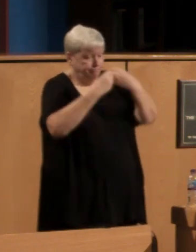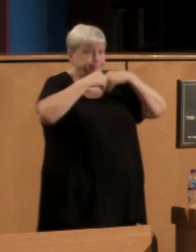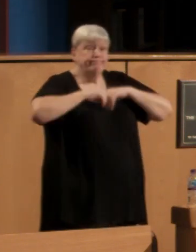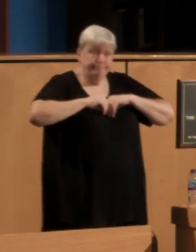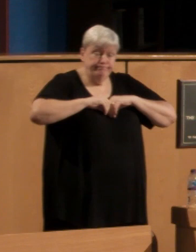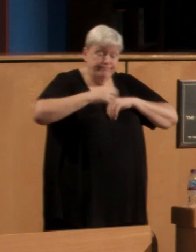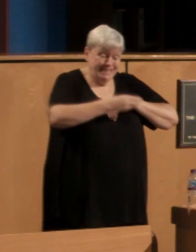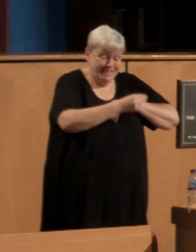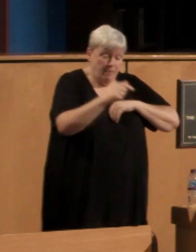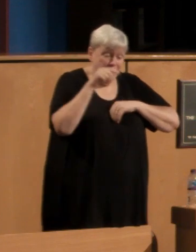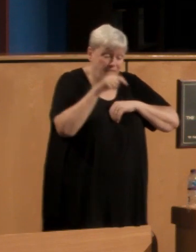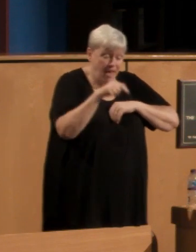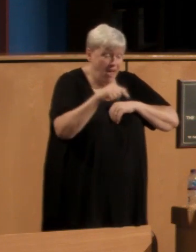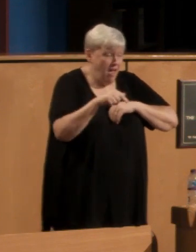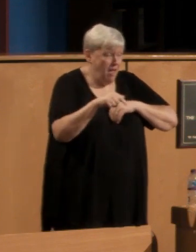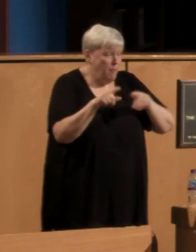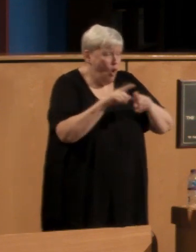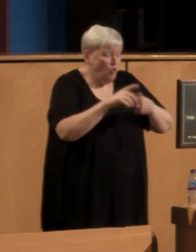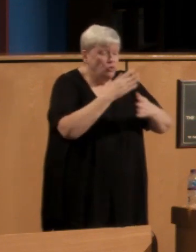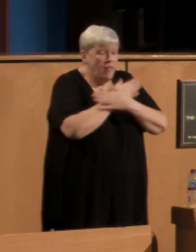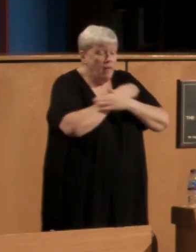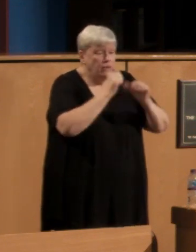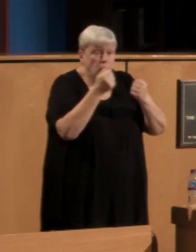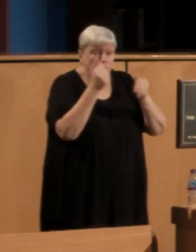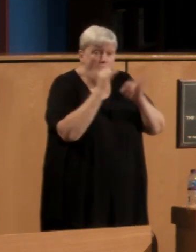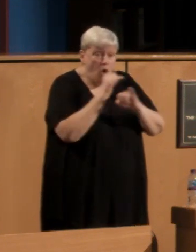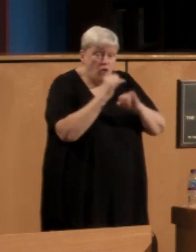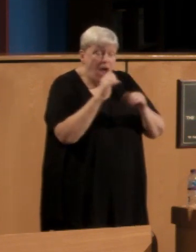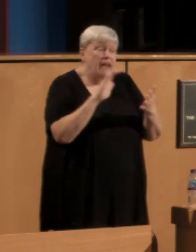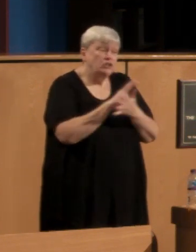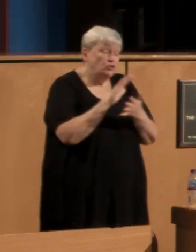horror, but there's also a lot of good horror, and the horror I enjoy often is